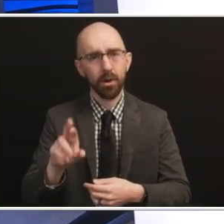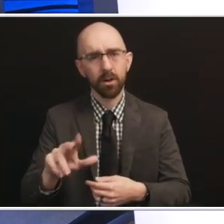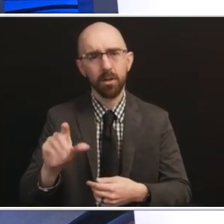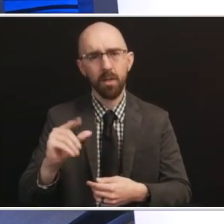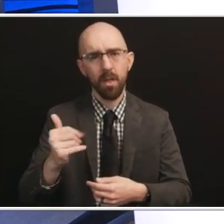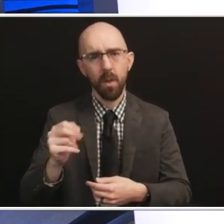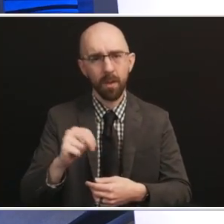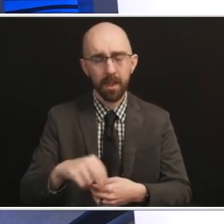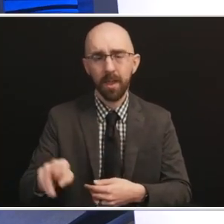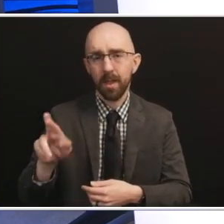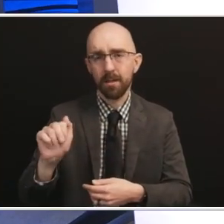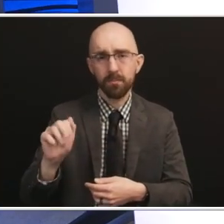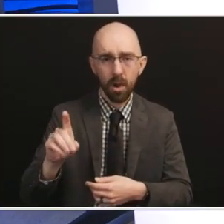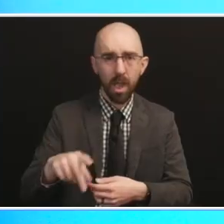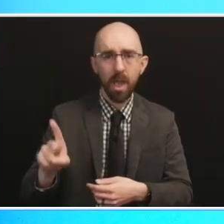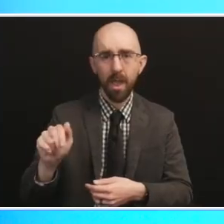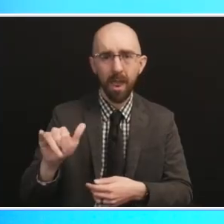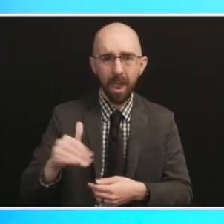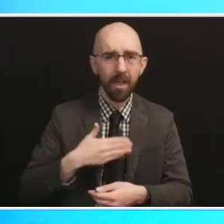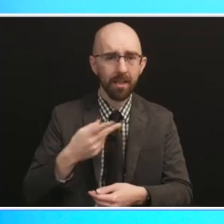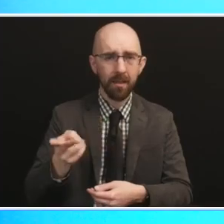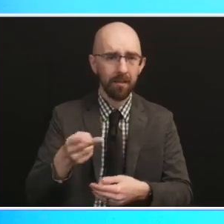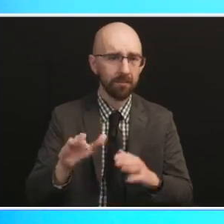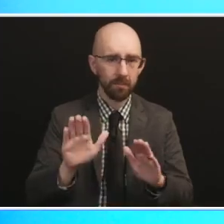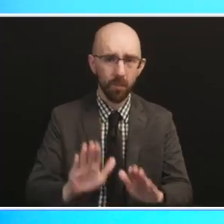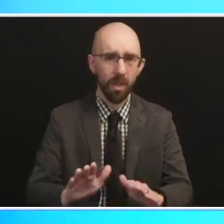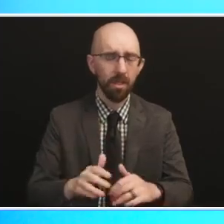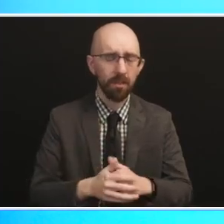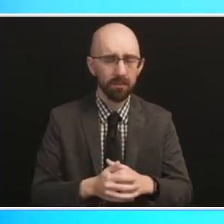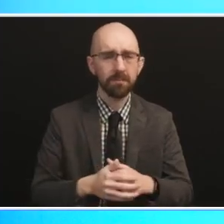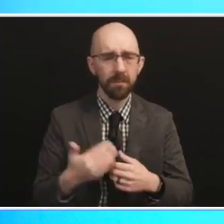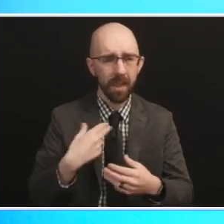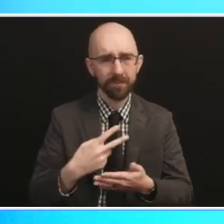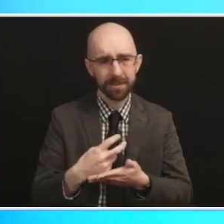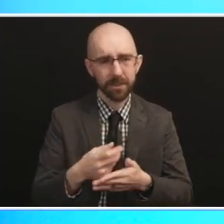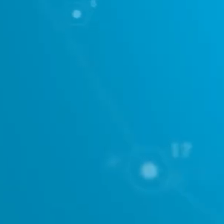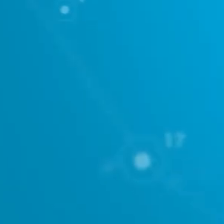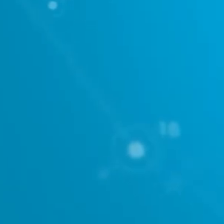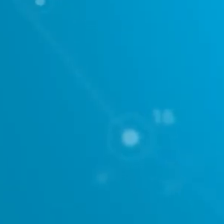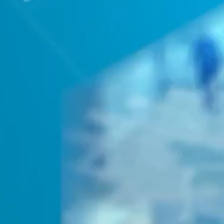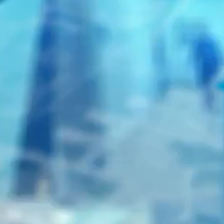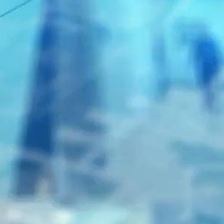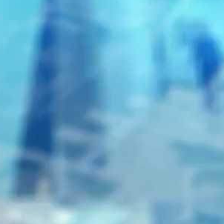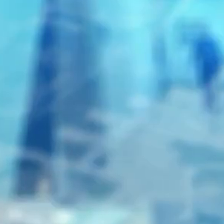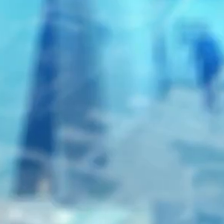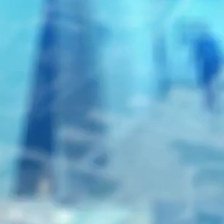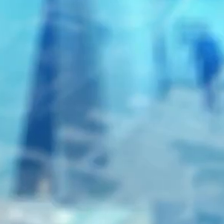so glad you're both doing well and that you have the seizures under control. Thanks for joining us.